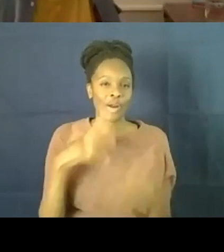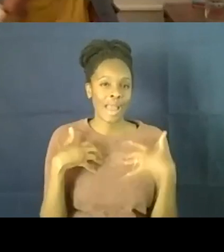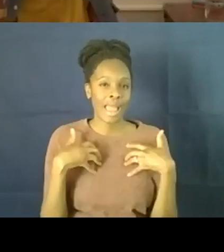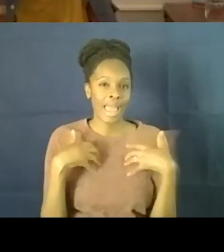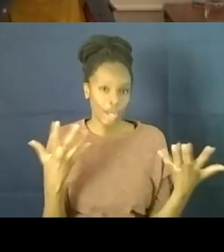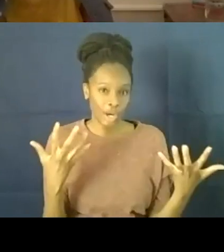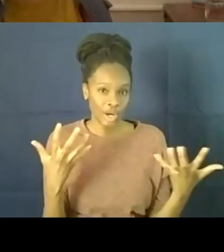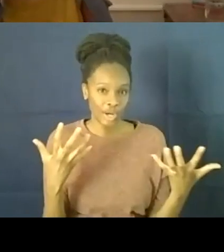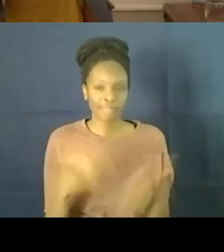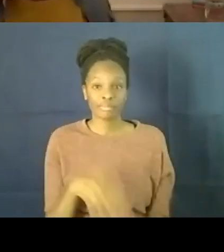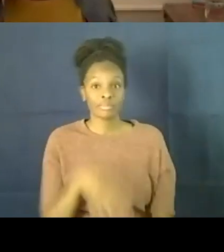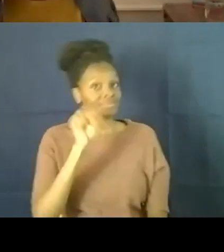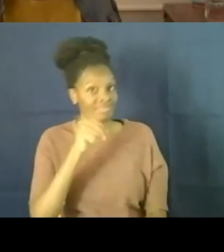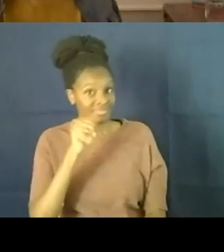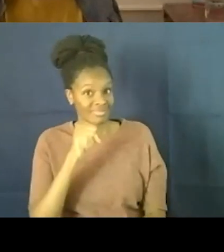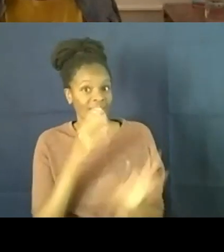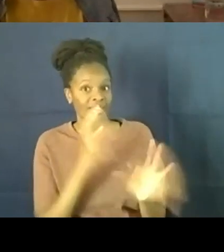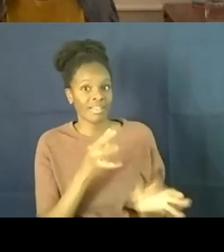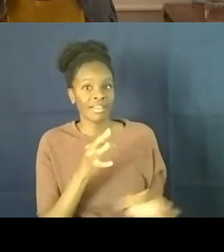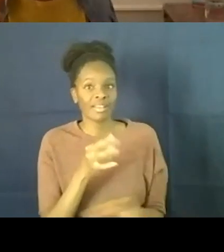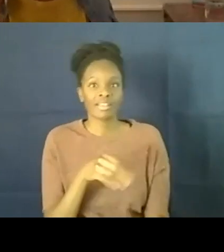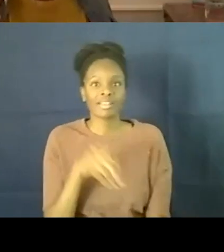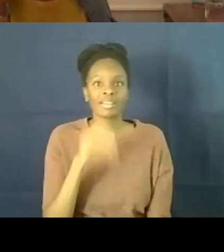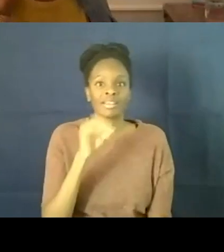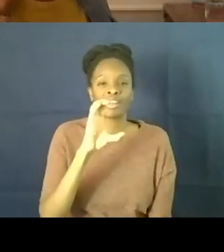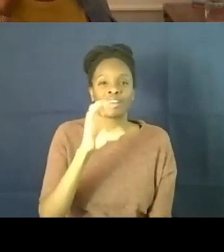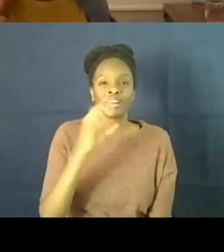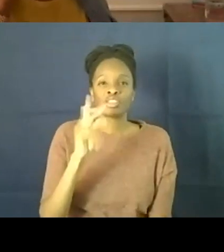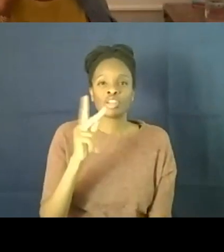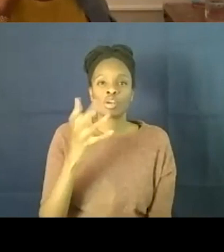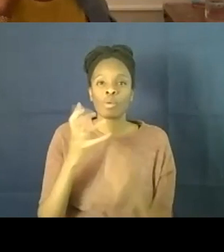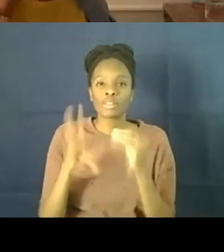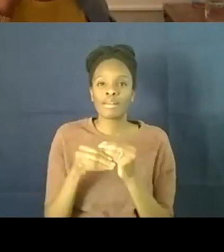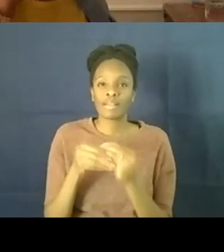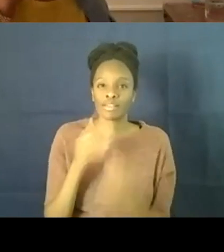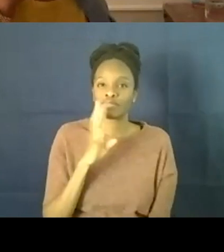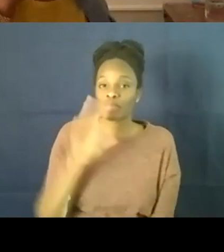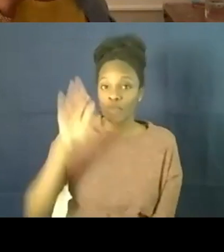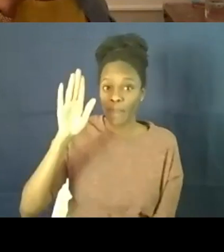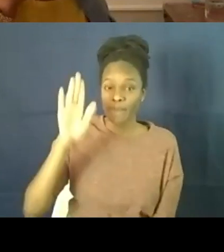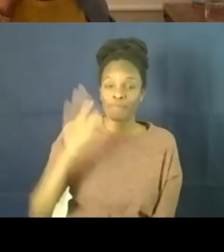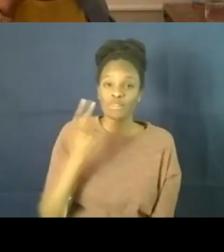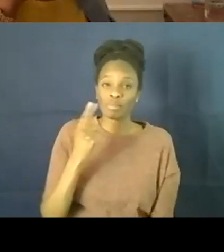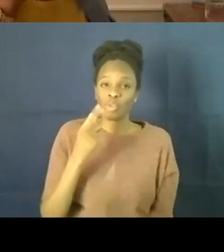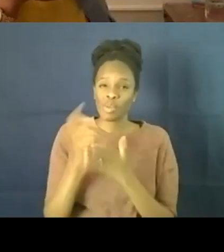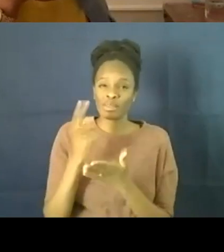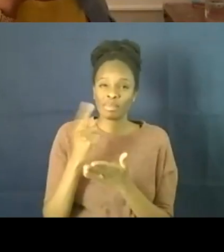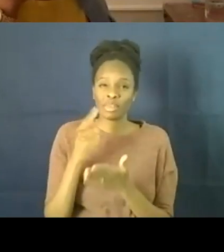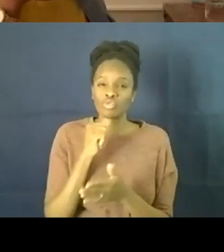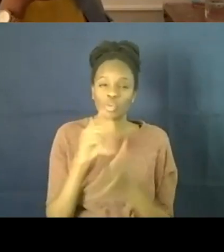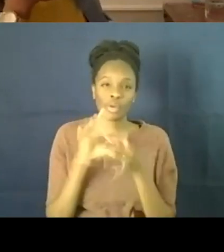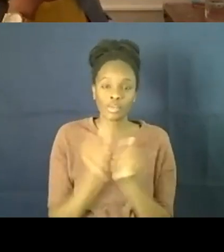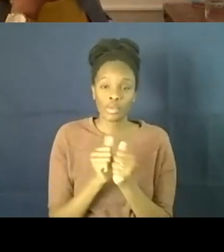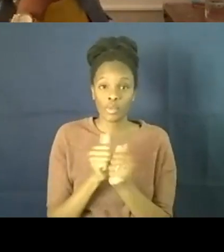Yeah. Absolutely. Can I add to that? I'm sorry, one thing I forgot to mention before. Yeah. As far as like writing something you don't connect with necessarily, what I try to do in